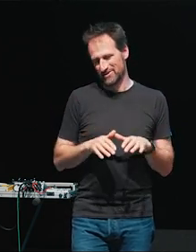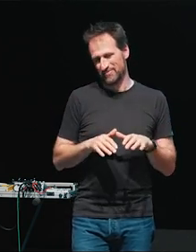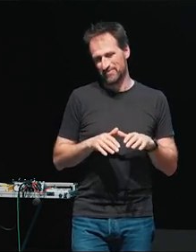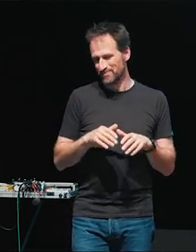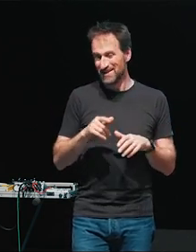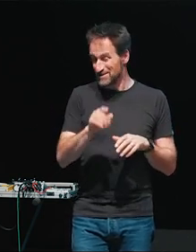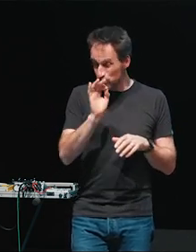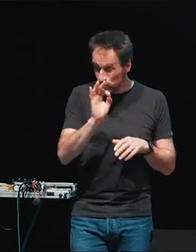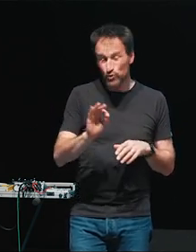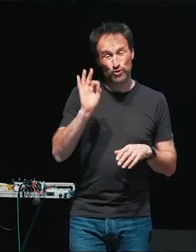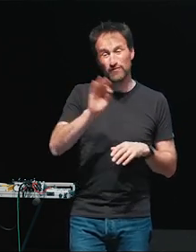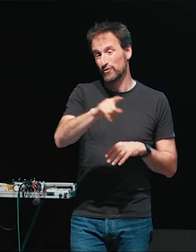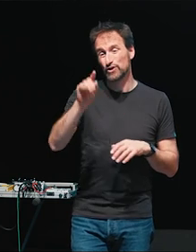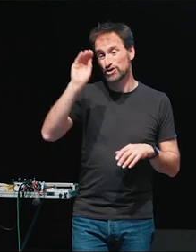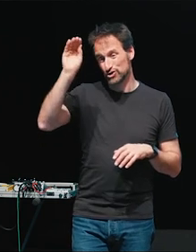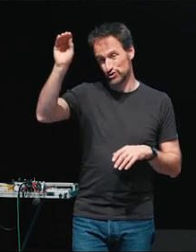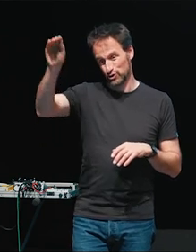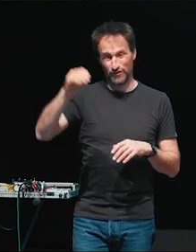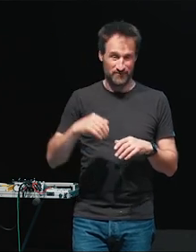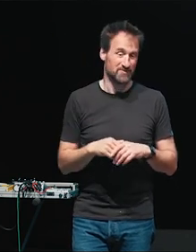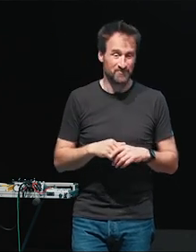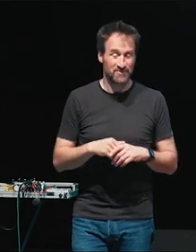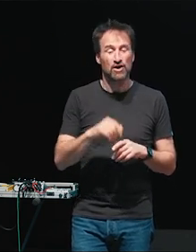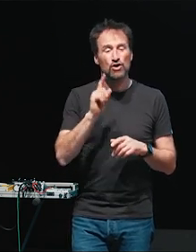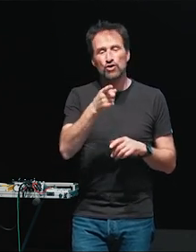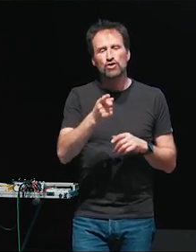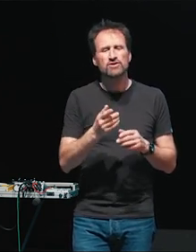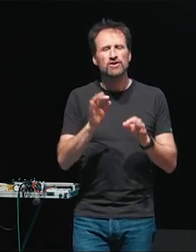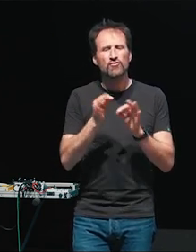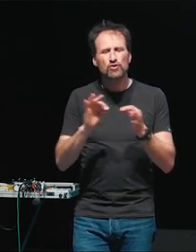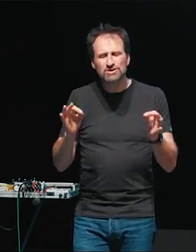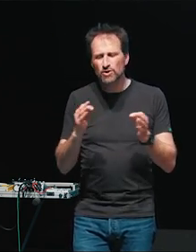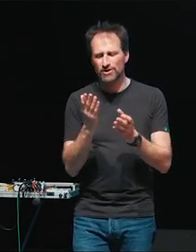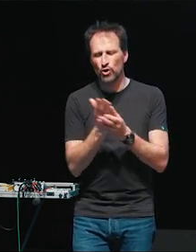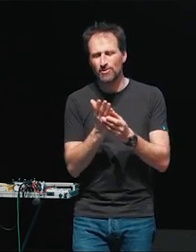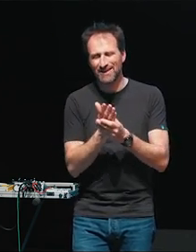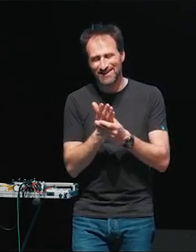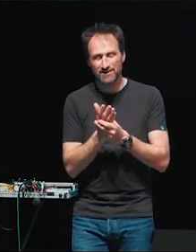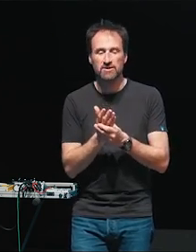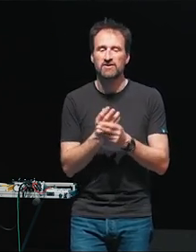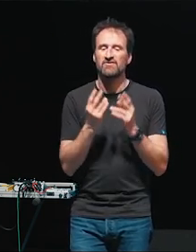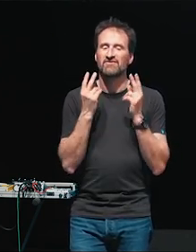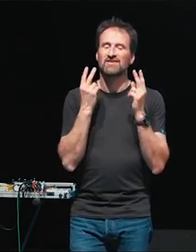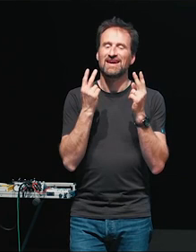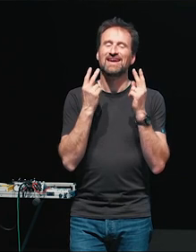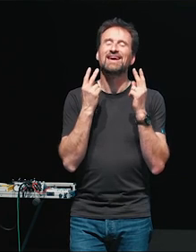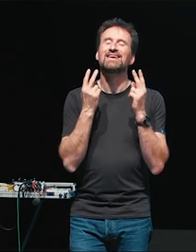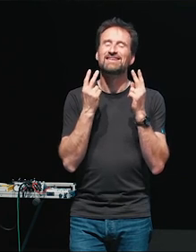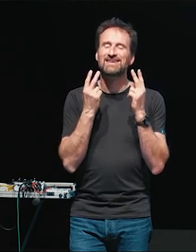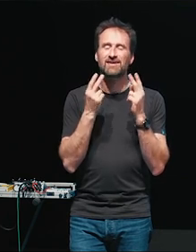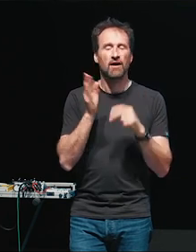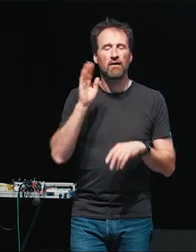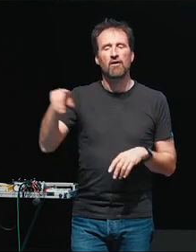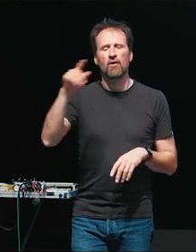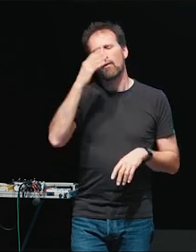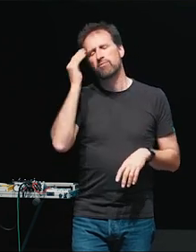It's a good thing for your future self. And documenting your functions is something else that it's so criminally underrated,